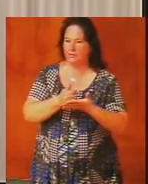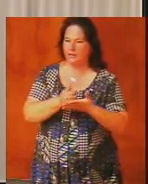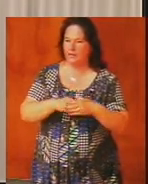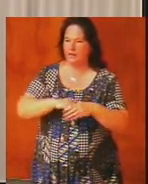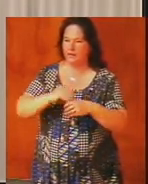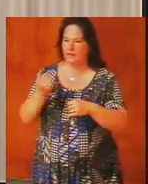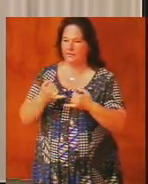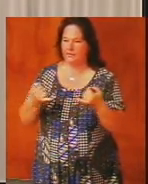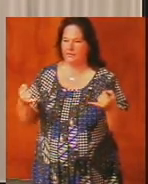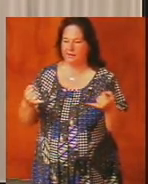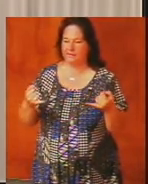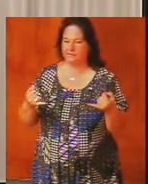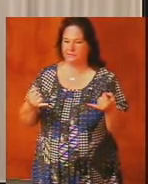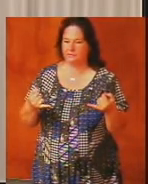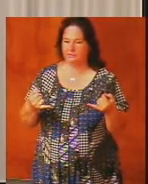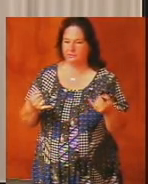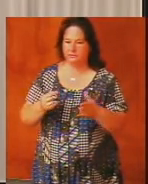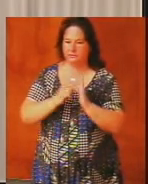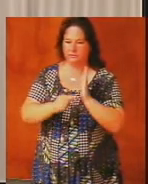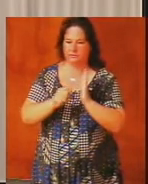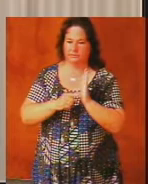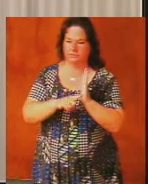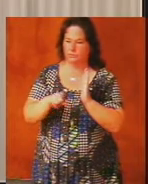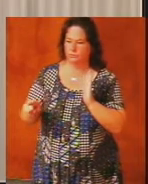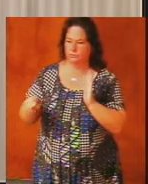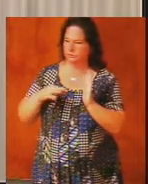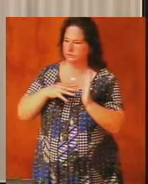the passage that you're studying.